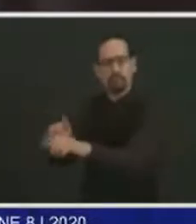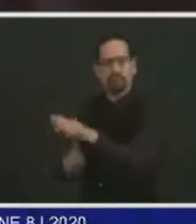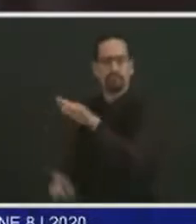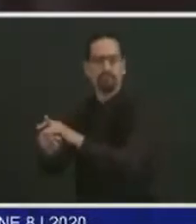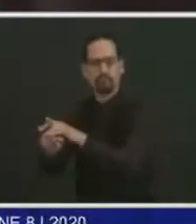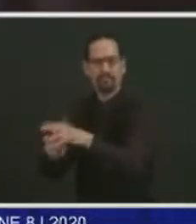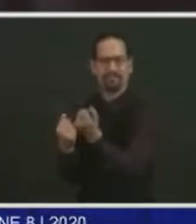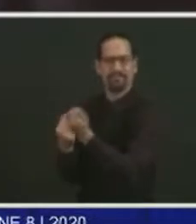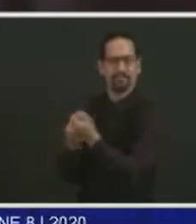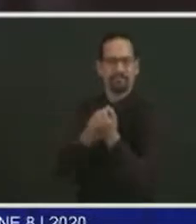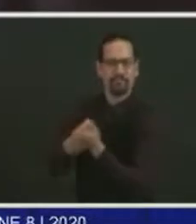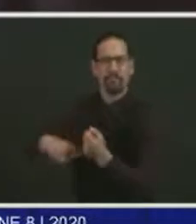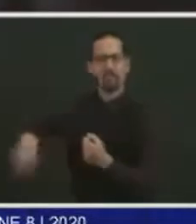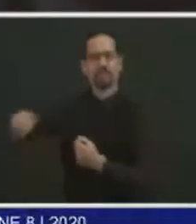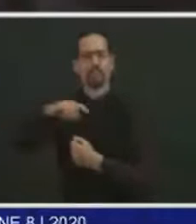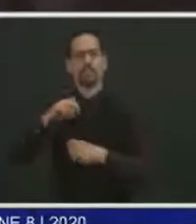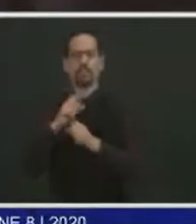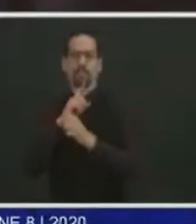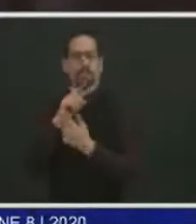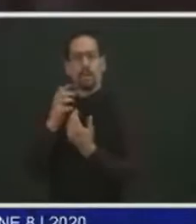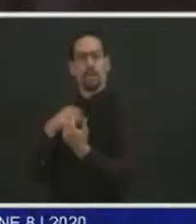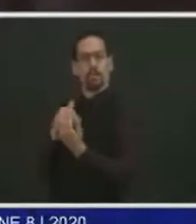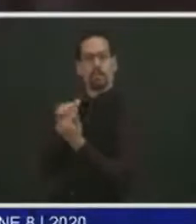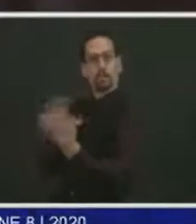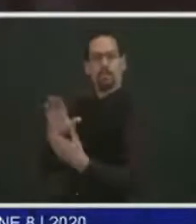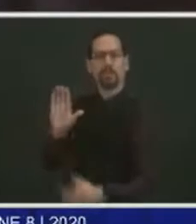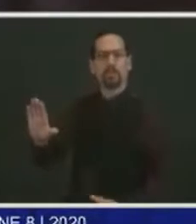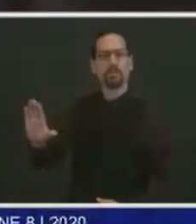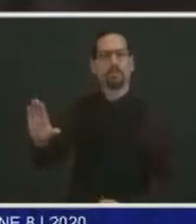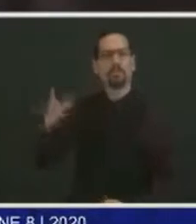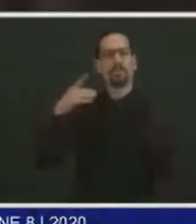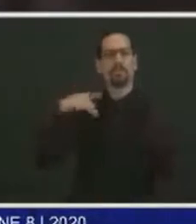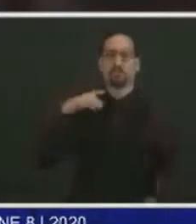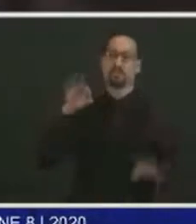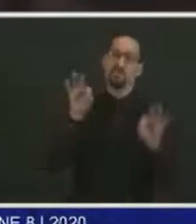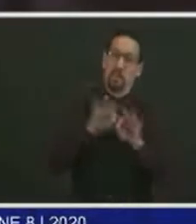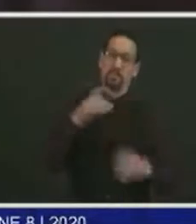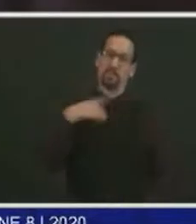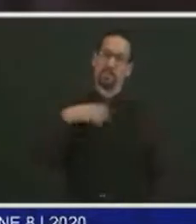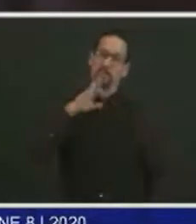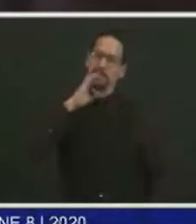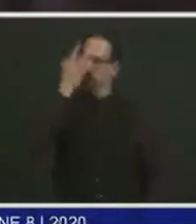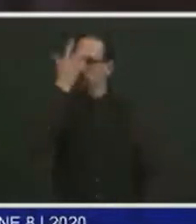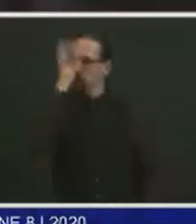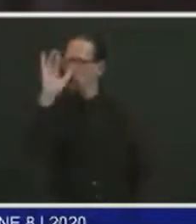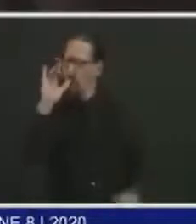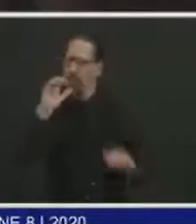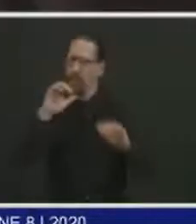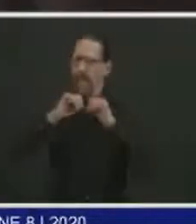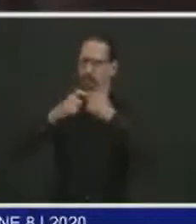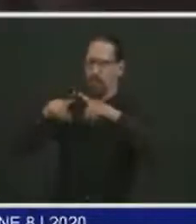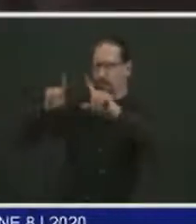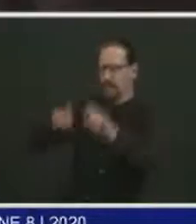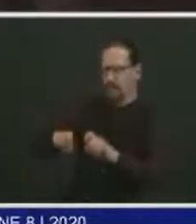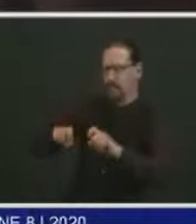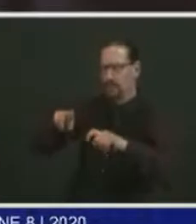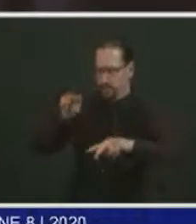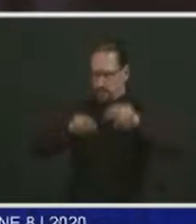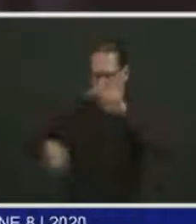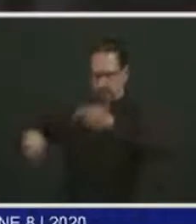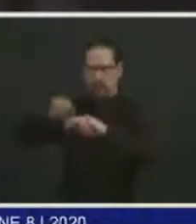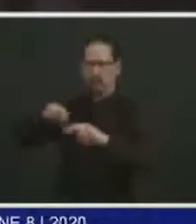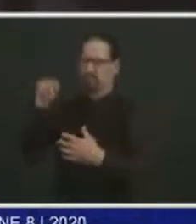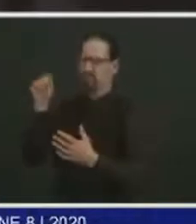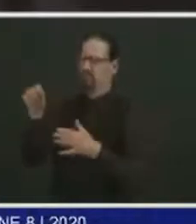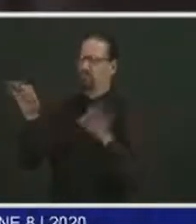forward. The best example of what we have done thus far with our early warning detection system is